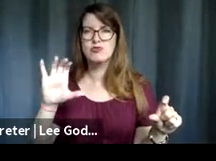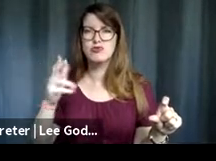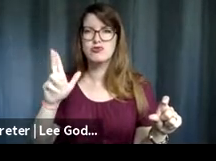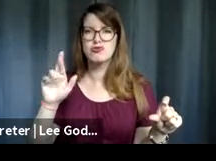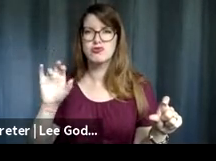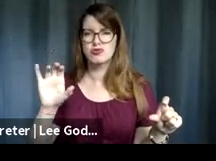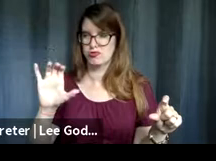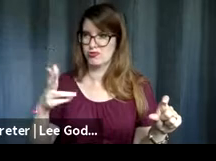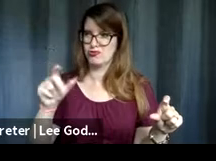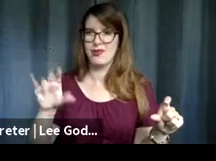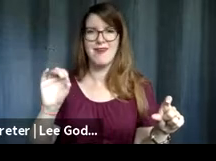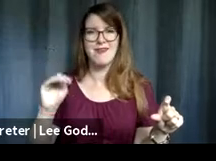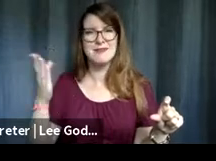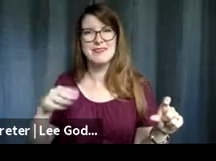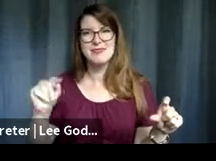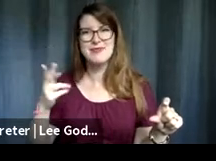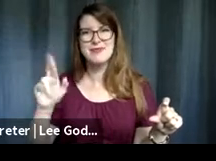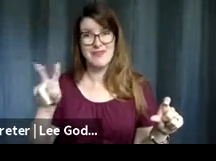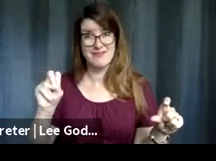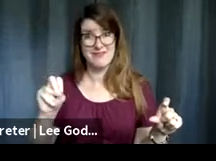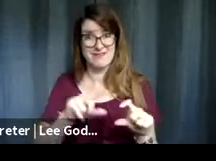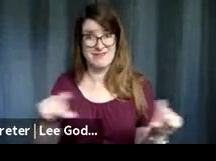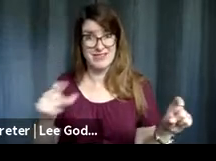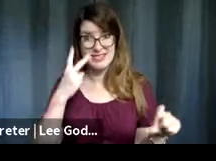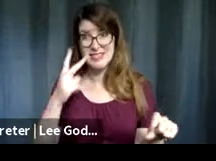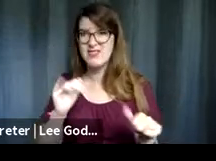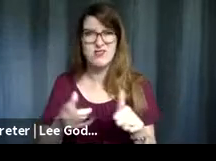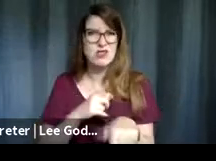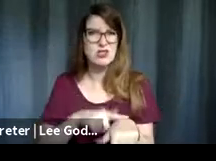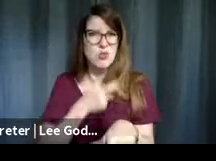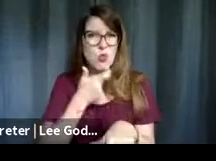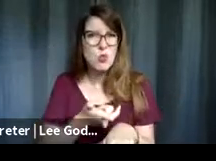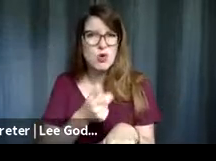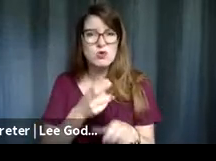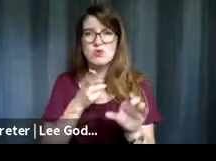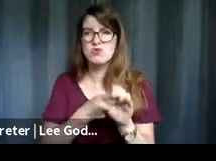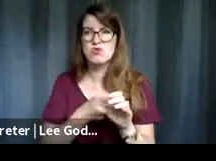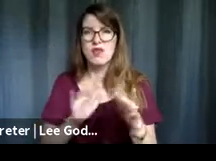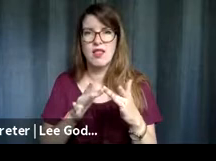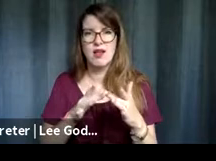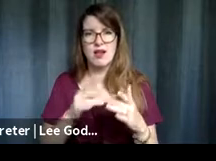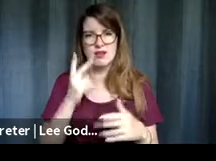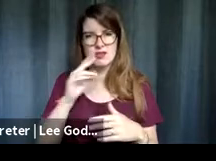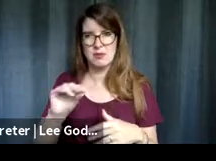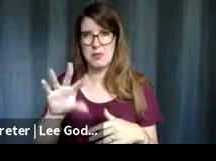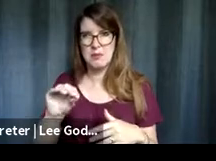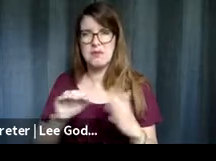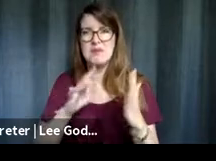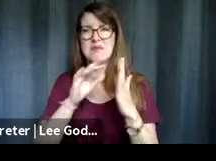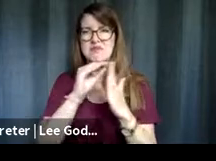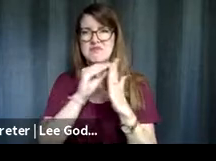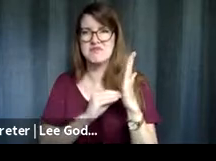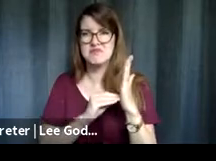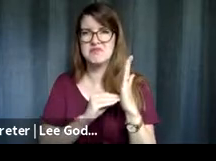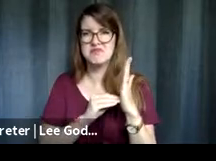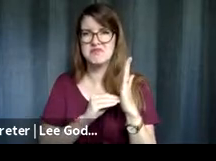gatewaychurch.com/thrive. And we would love it if you are online and this is your first time maybe watching us or joining us online, to fill out the very first box that